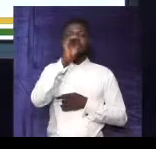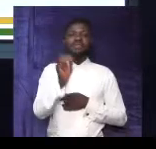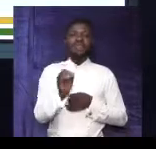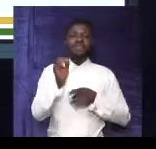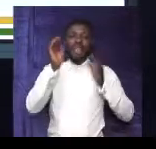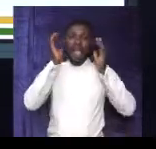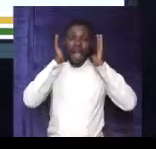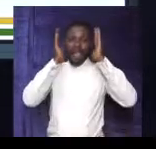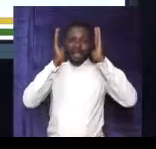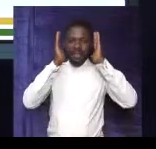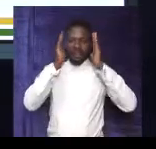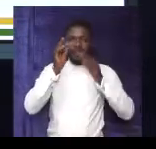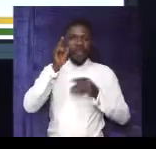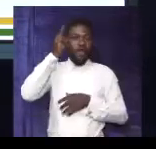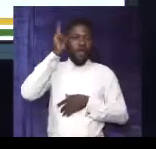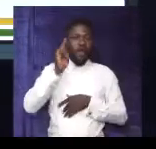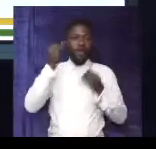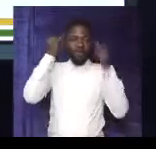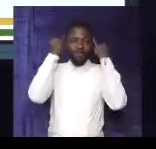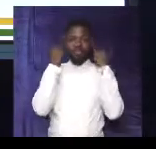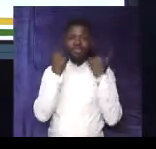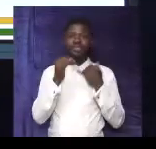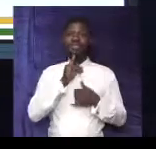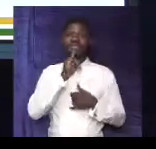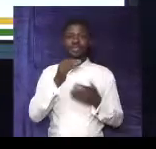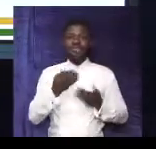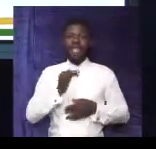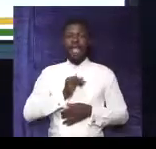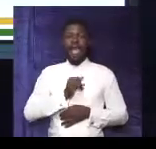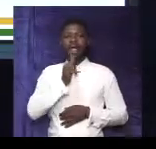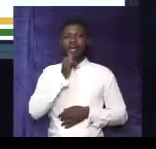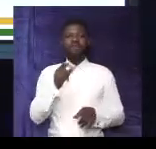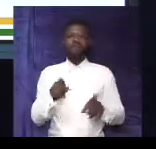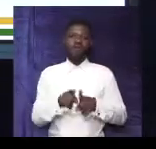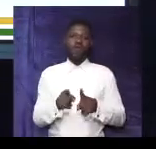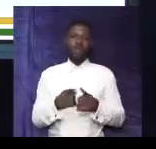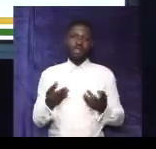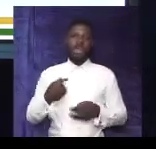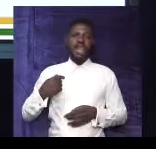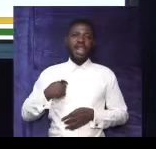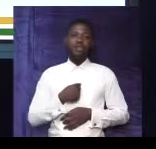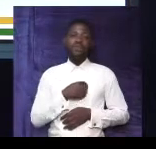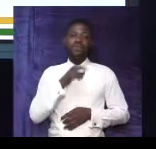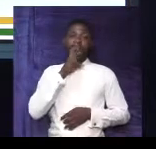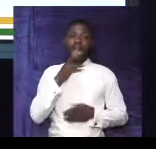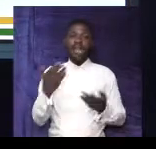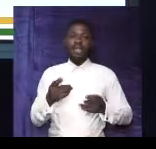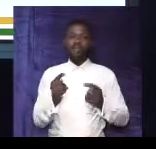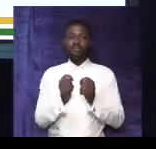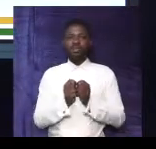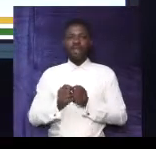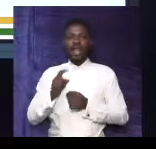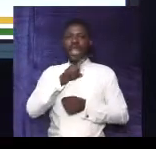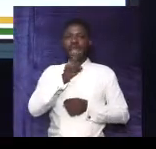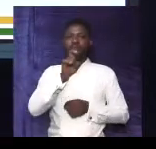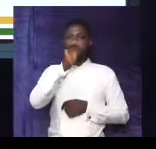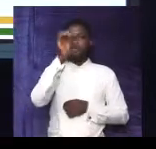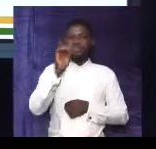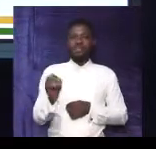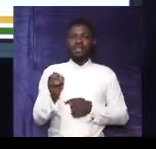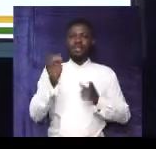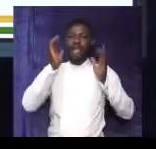hear 100% attention. Uncle Popo is here. I am also here. We are here